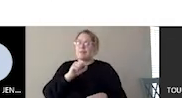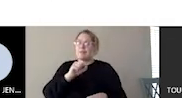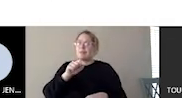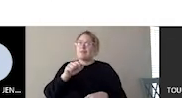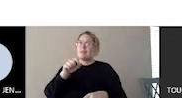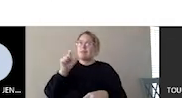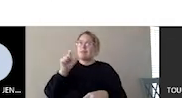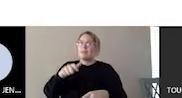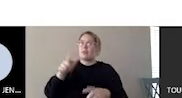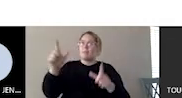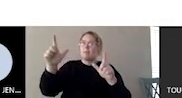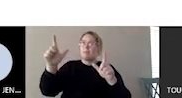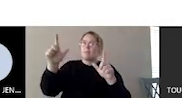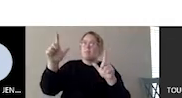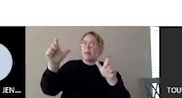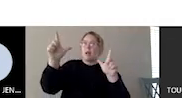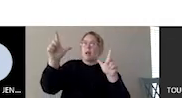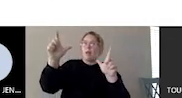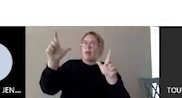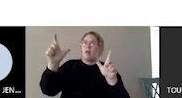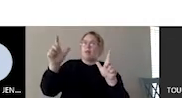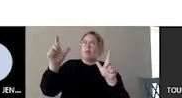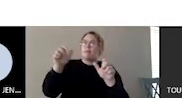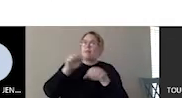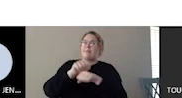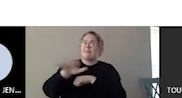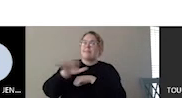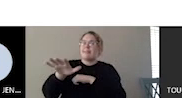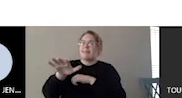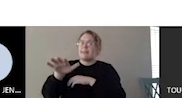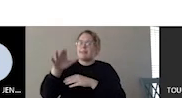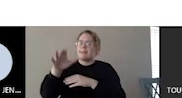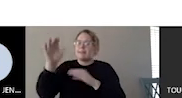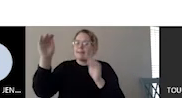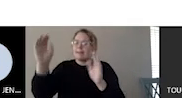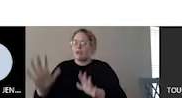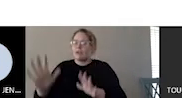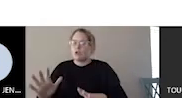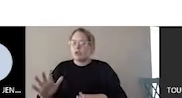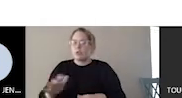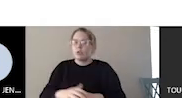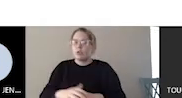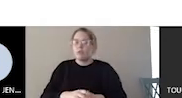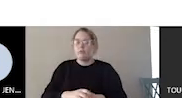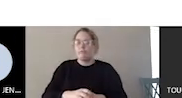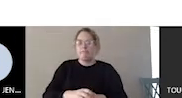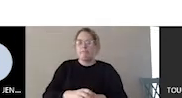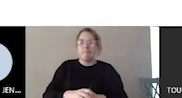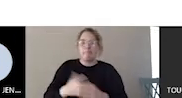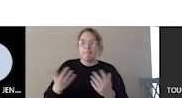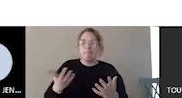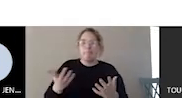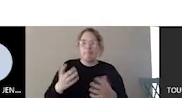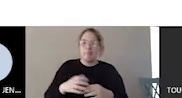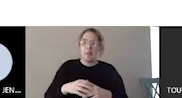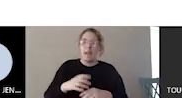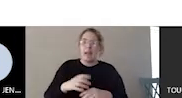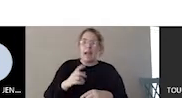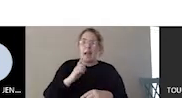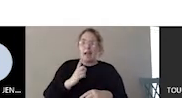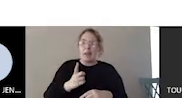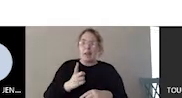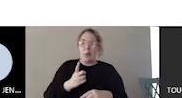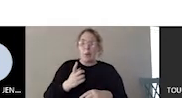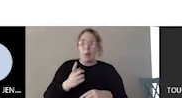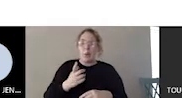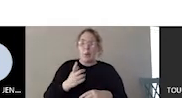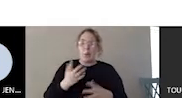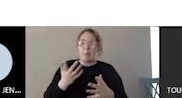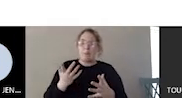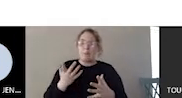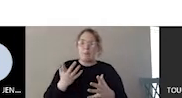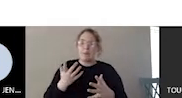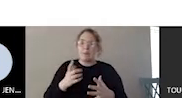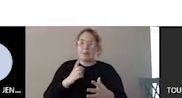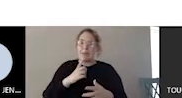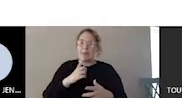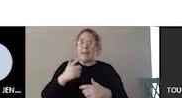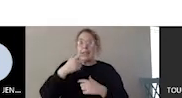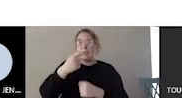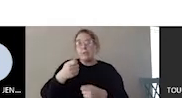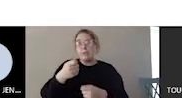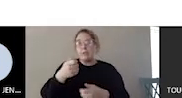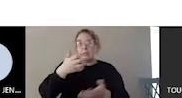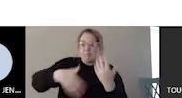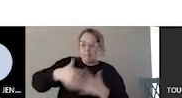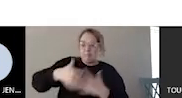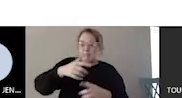instructor. So even though it creates for some really interesting and engaging, I'm going to use practice exams rather